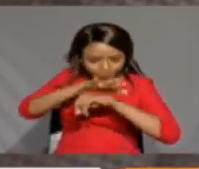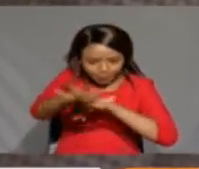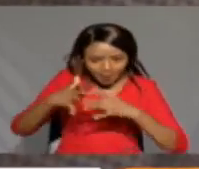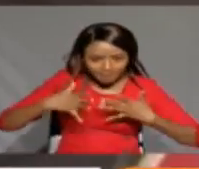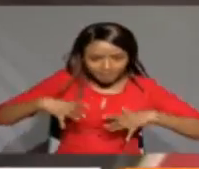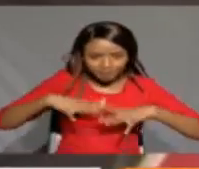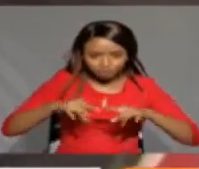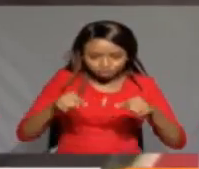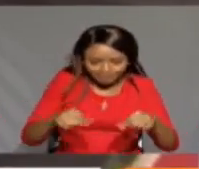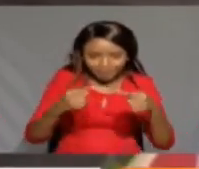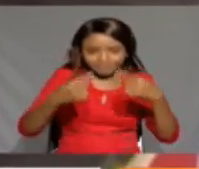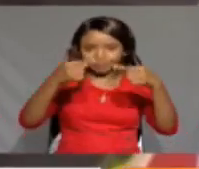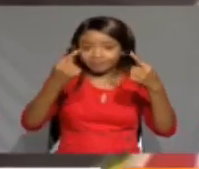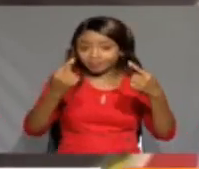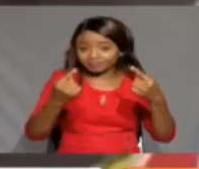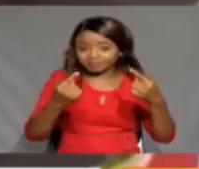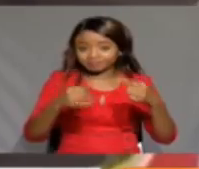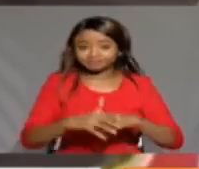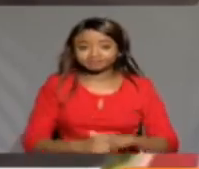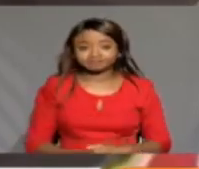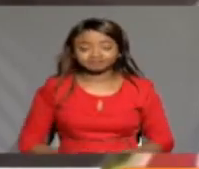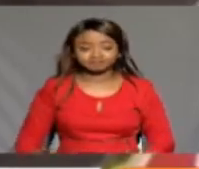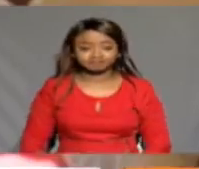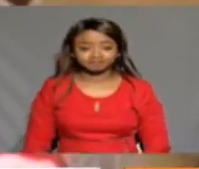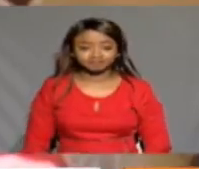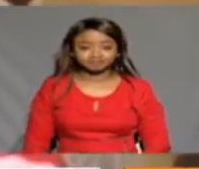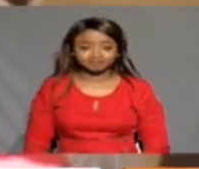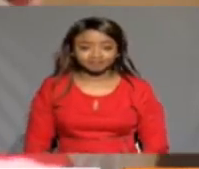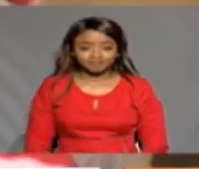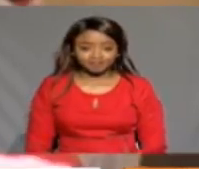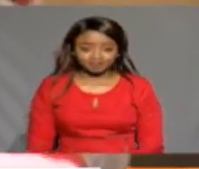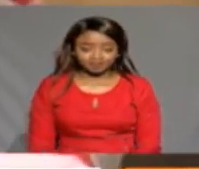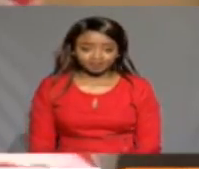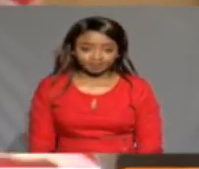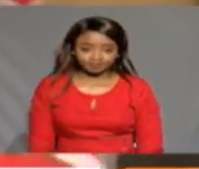from the two neighboring communities. Enoxicolia, Citizen TV.